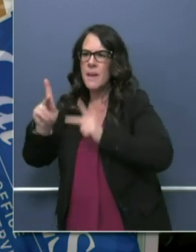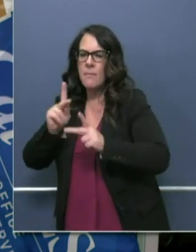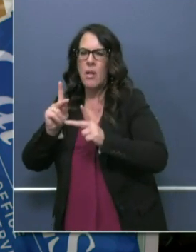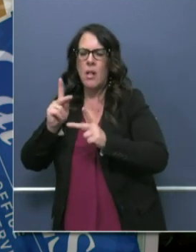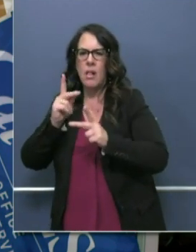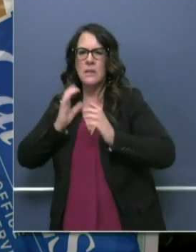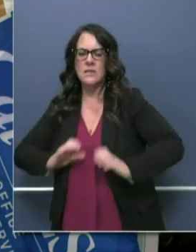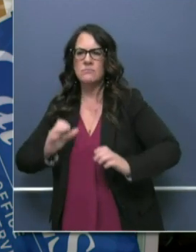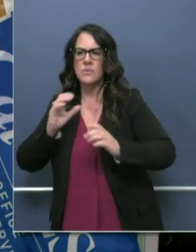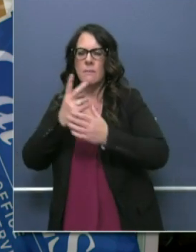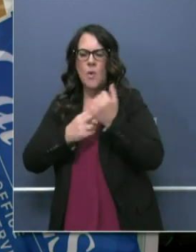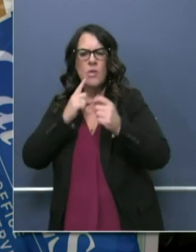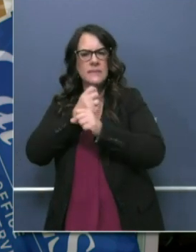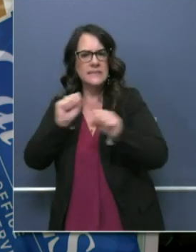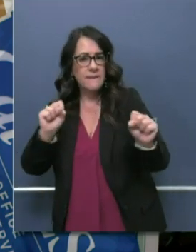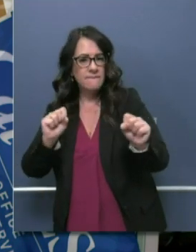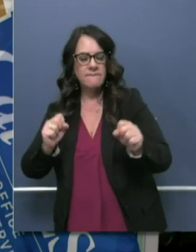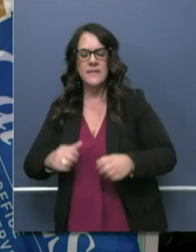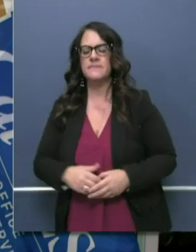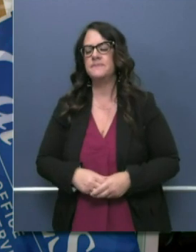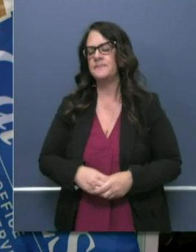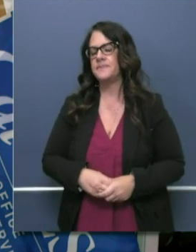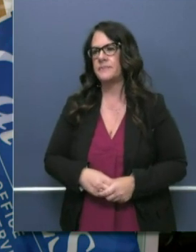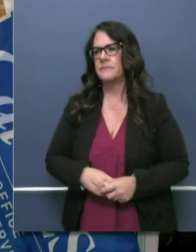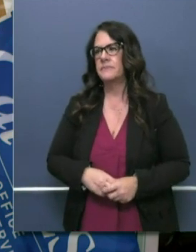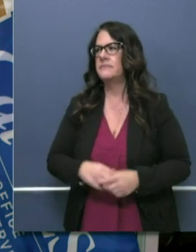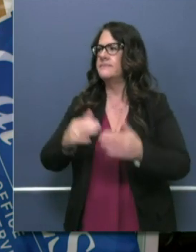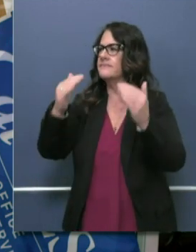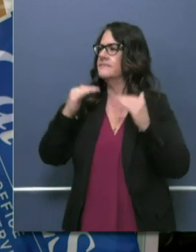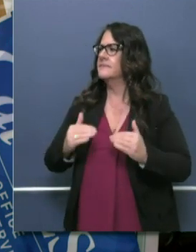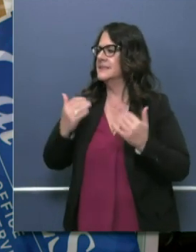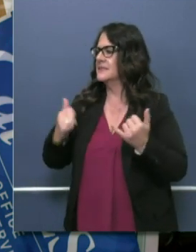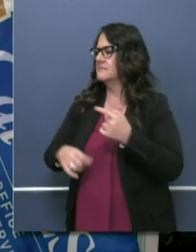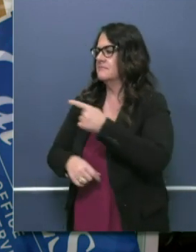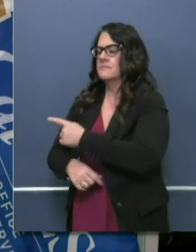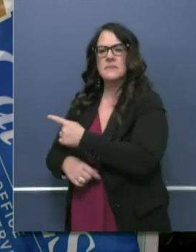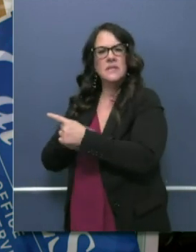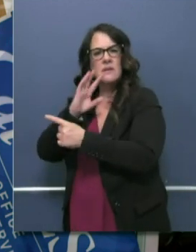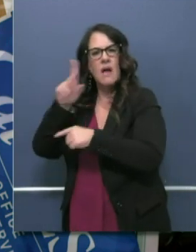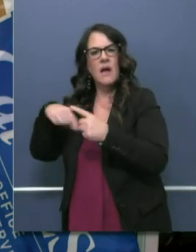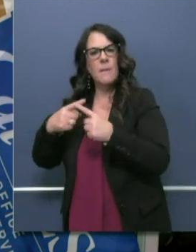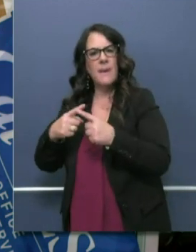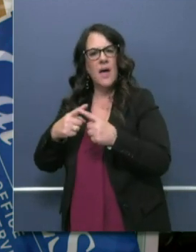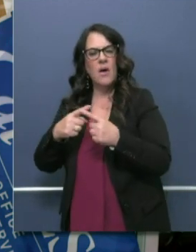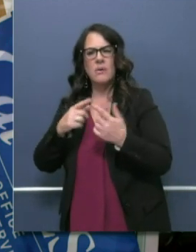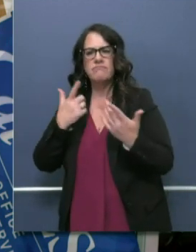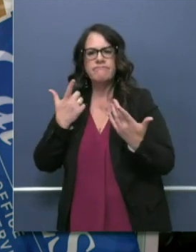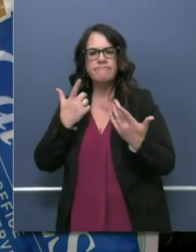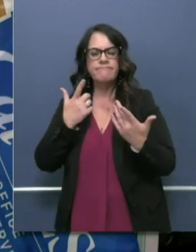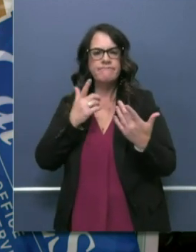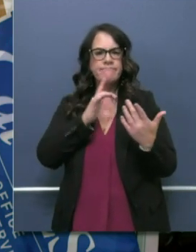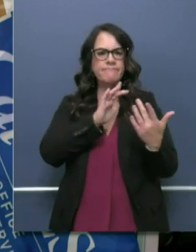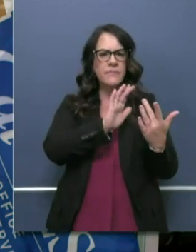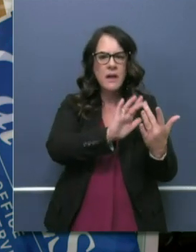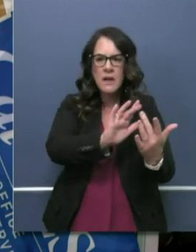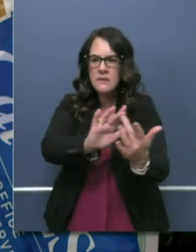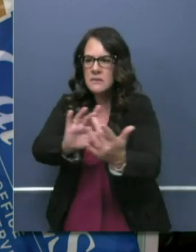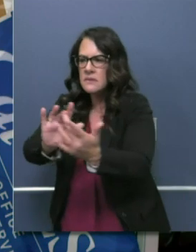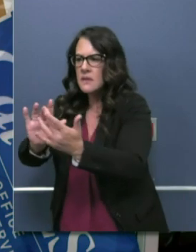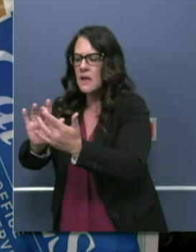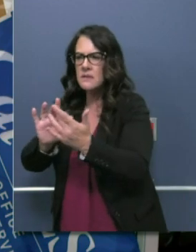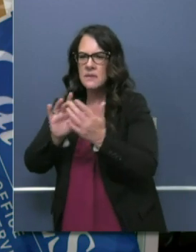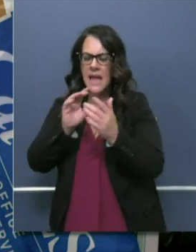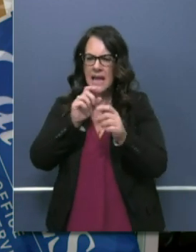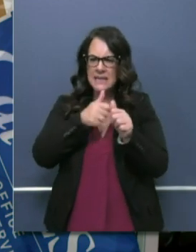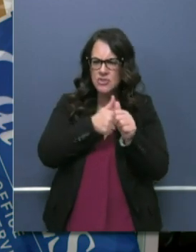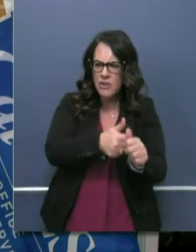And then I just want to go a little bit into contact tracing again. This has been one of our key tools as we think about moving